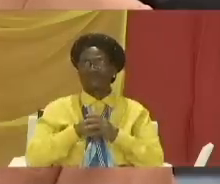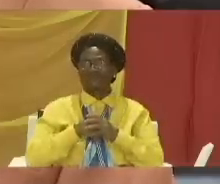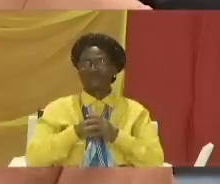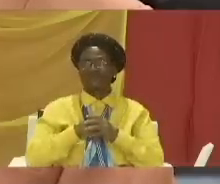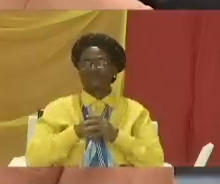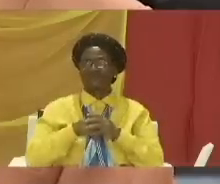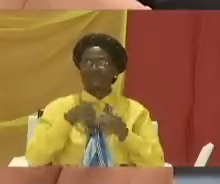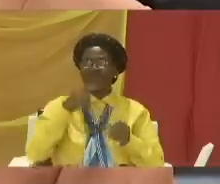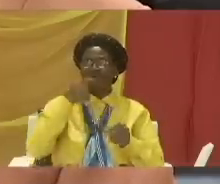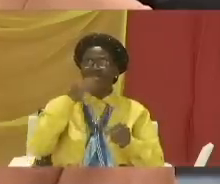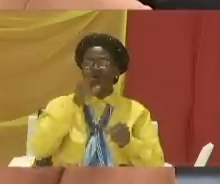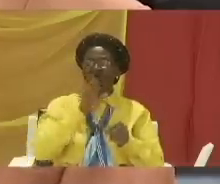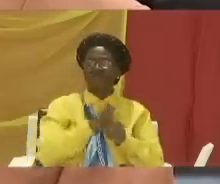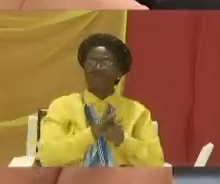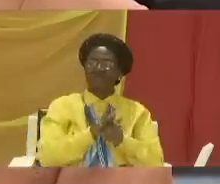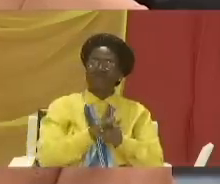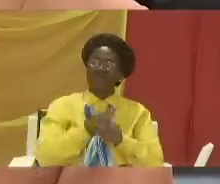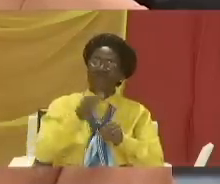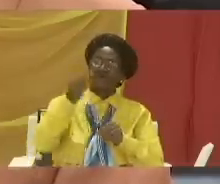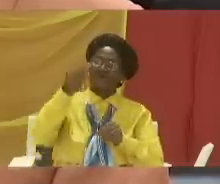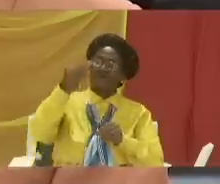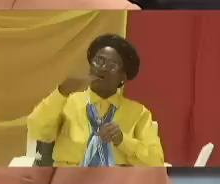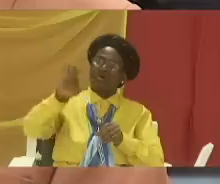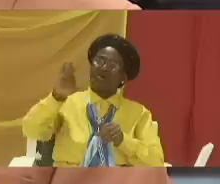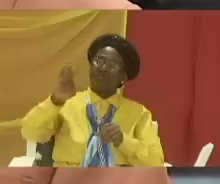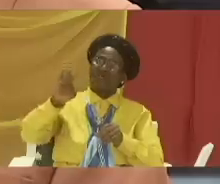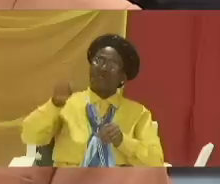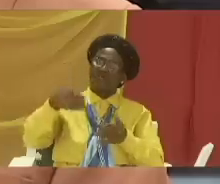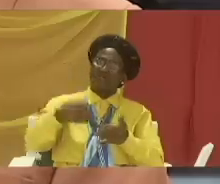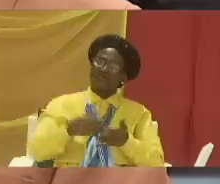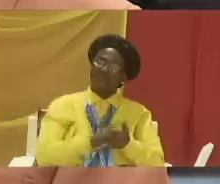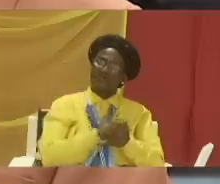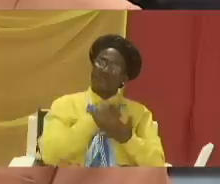Covenant of newness.